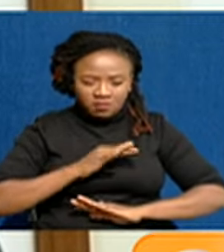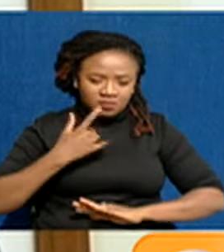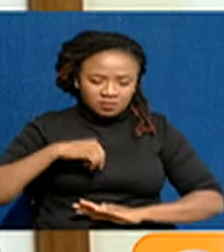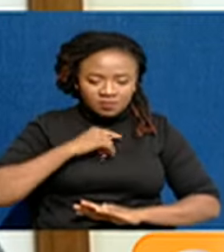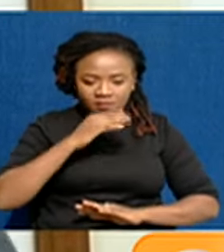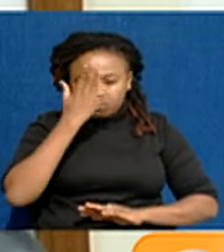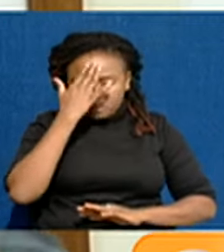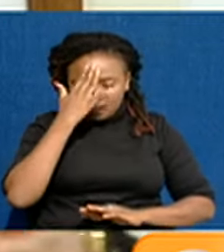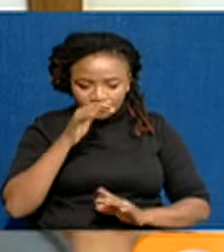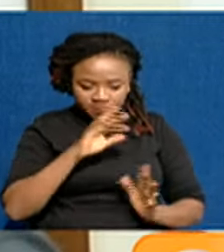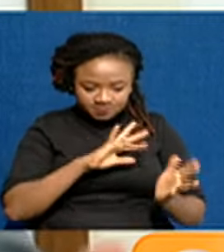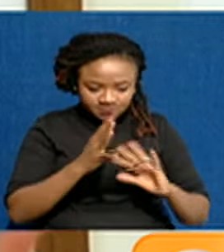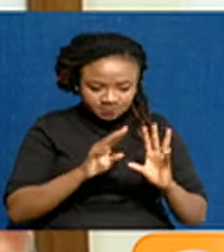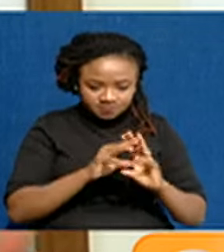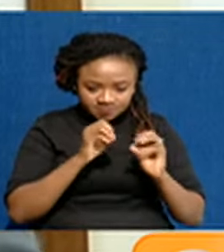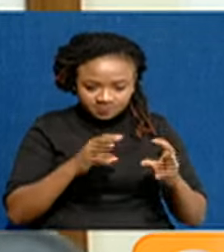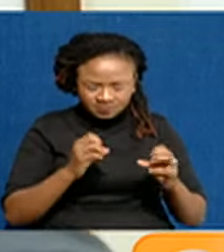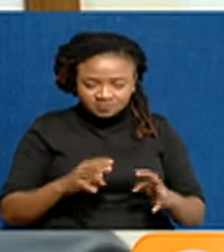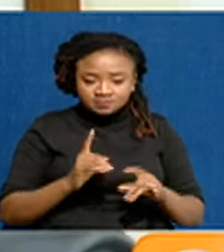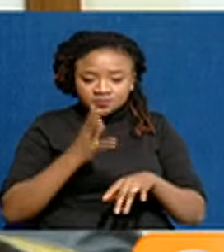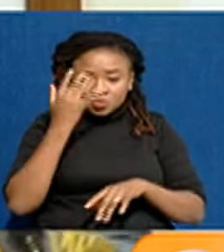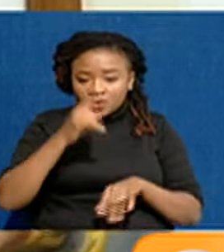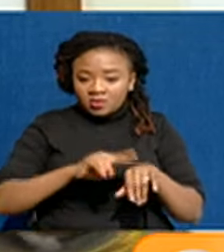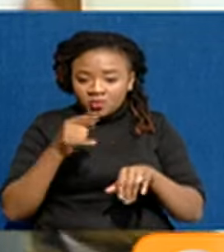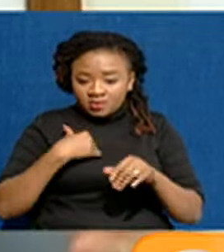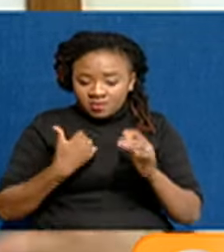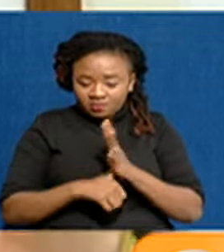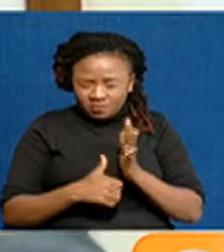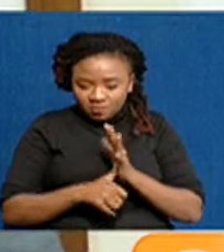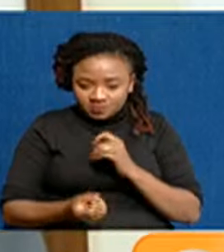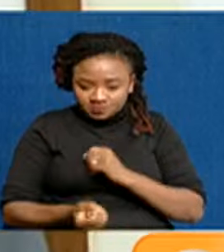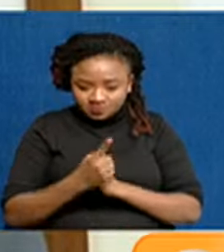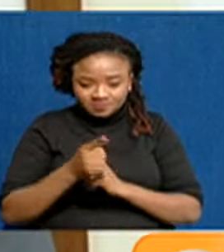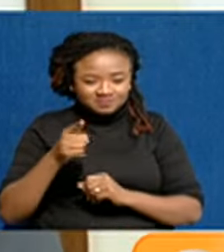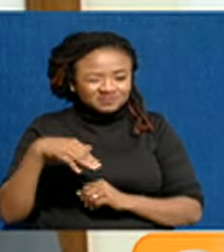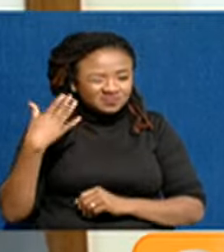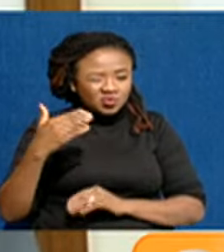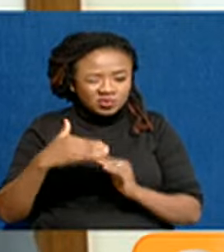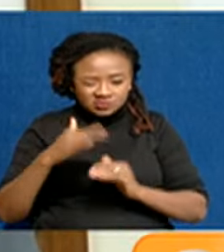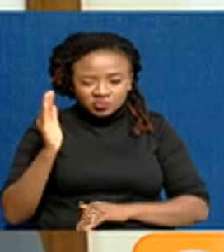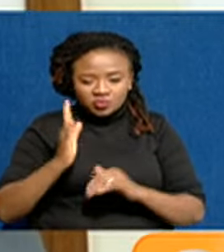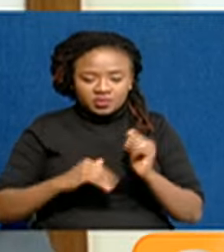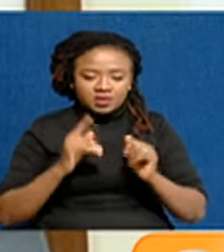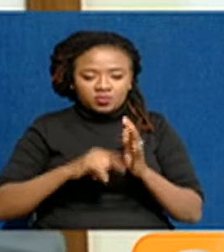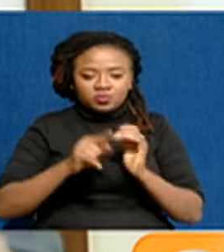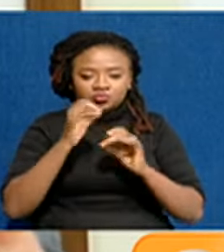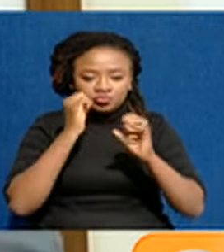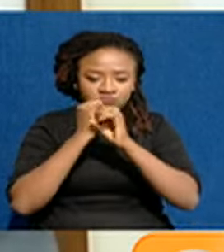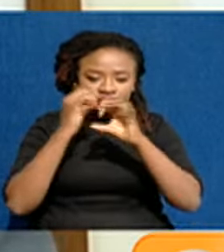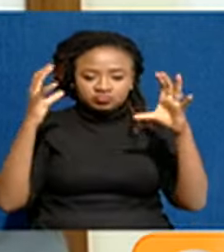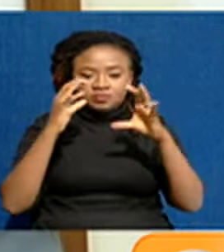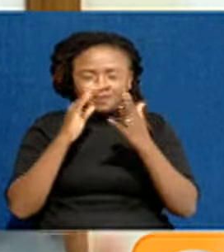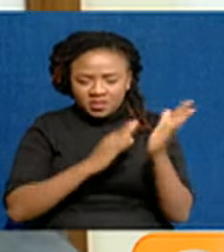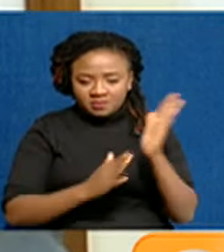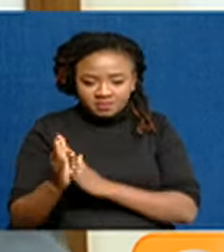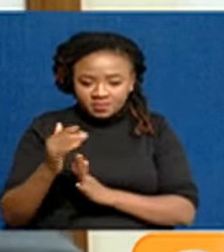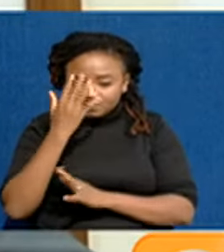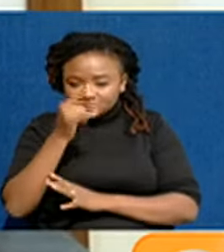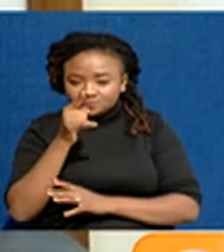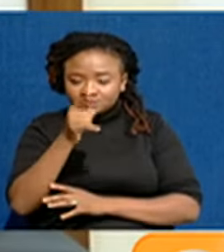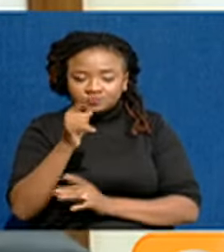the extent, because by the time you get a disaster, it's usually more than maybe what you have actually projected, because you cannot quite say,